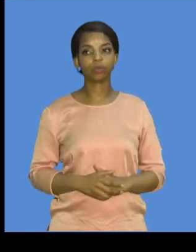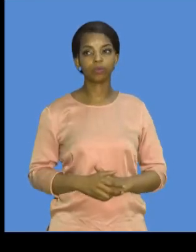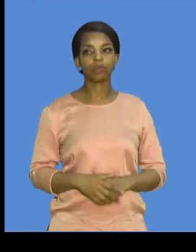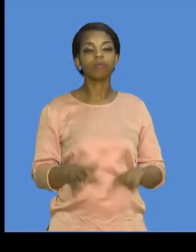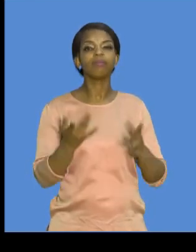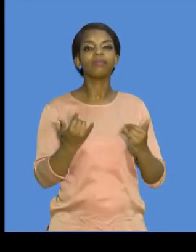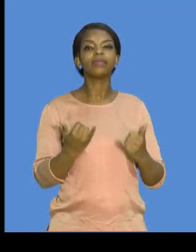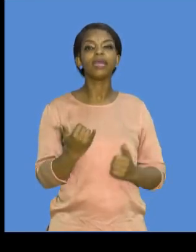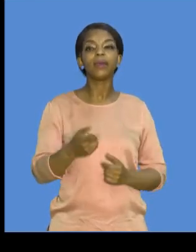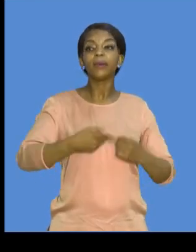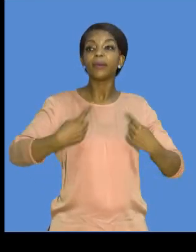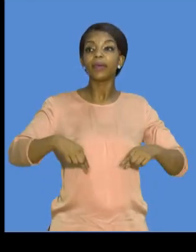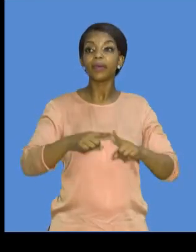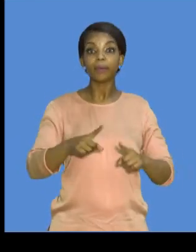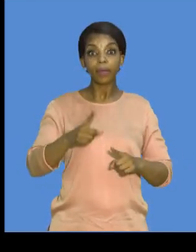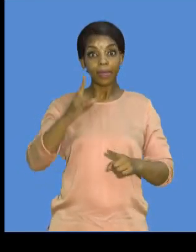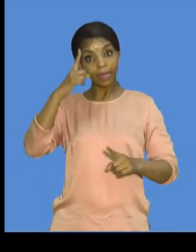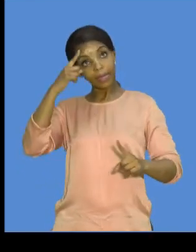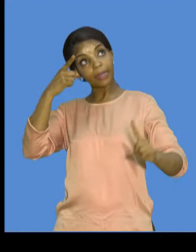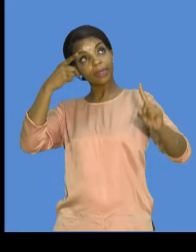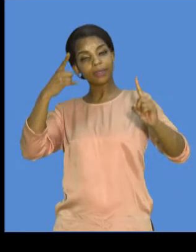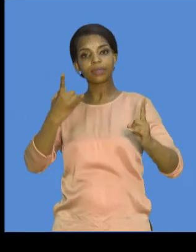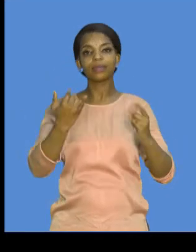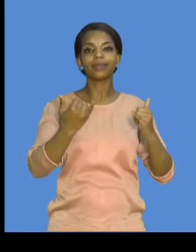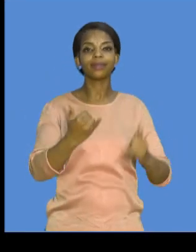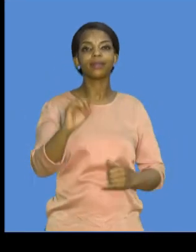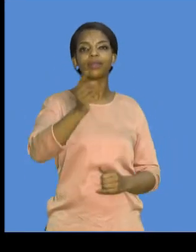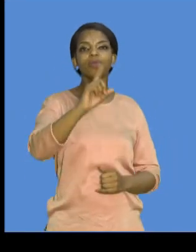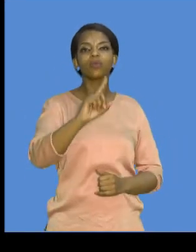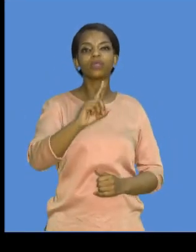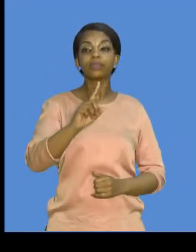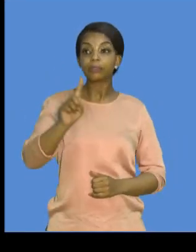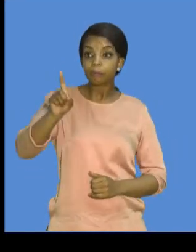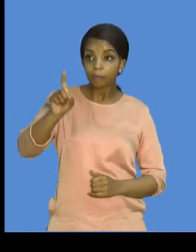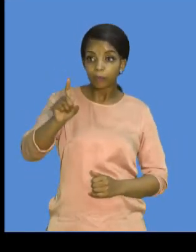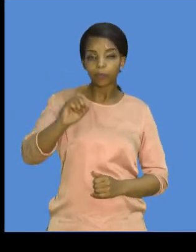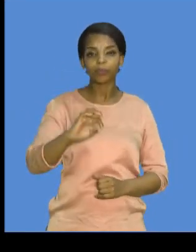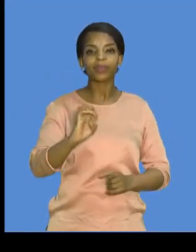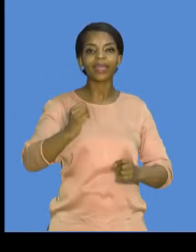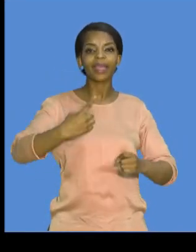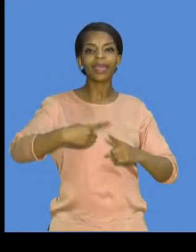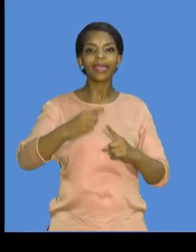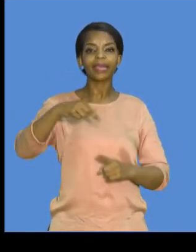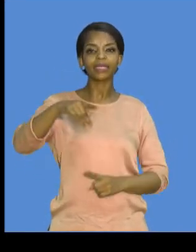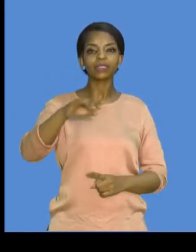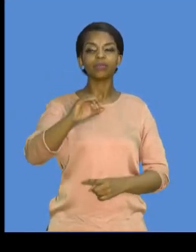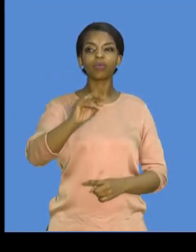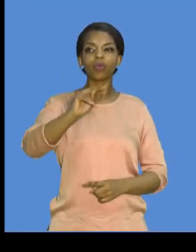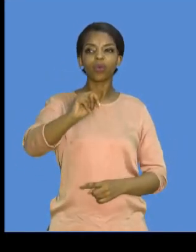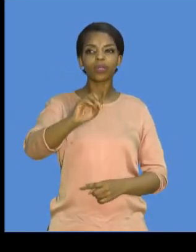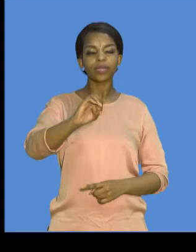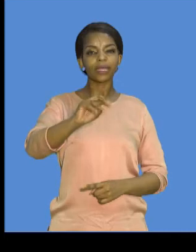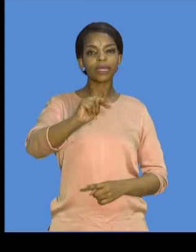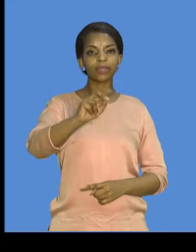growth, the big idea here is it's an exponential growth that we are dealing with, and then time